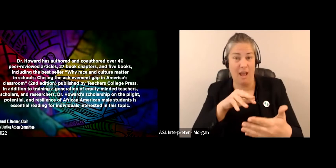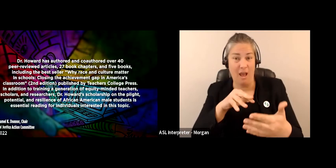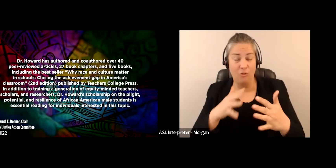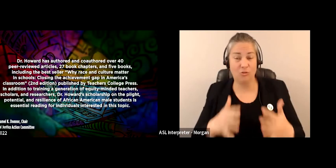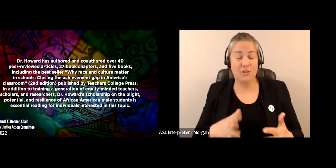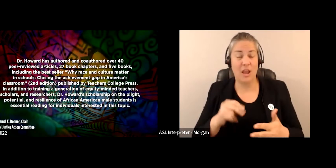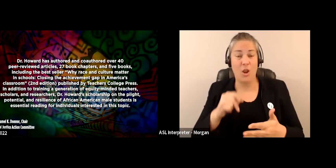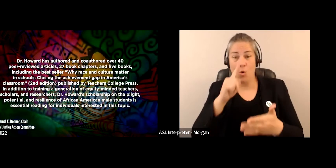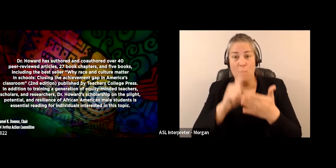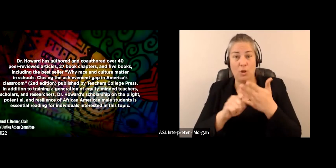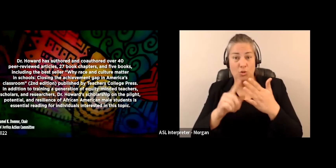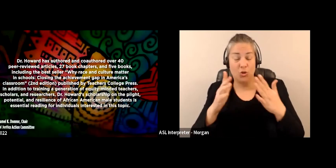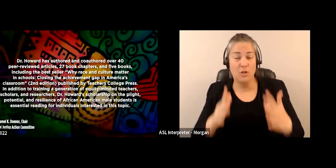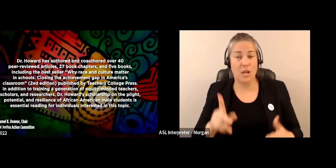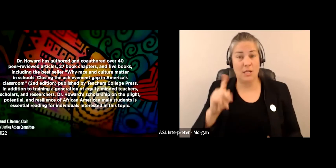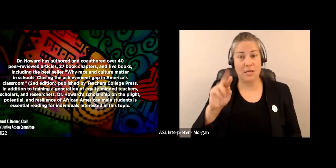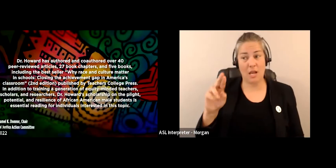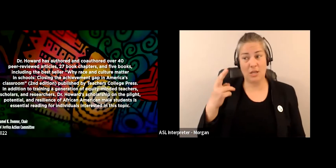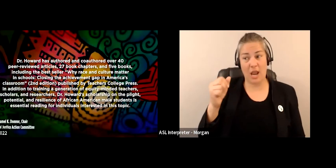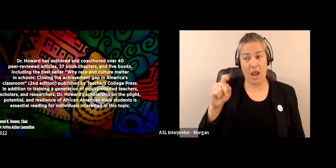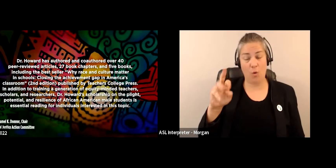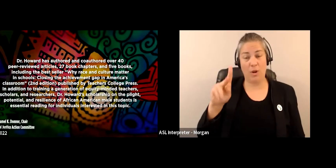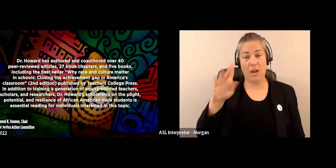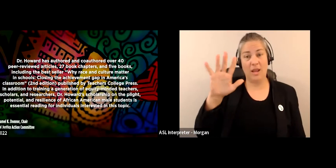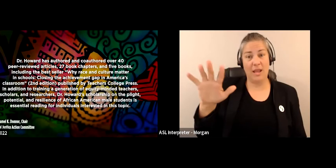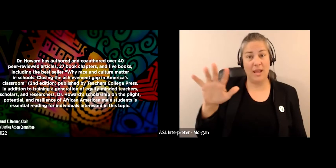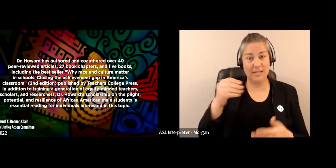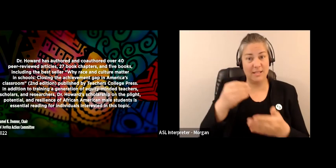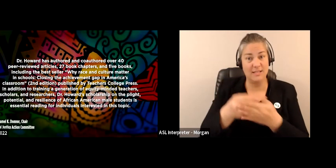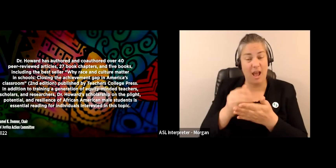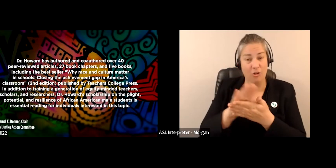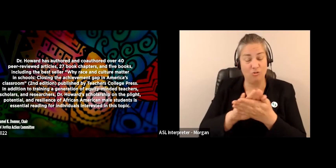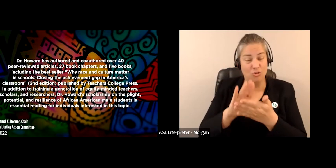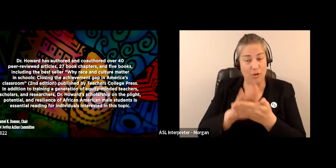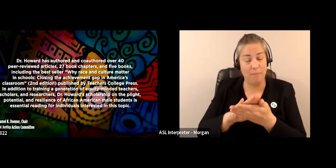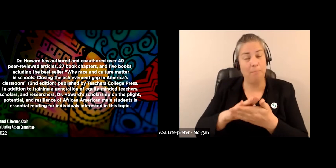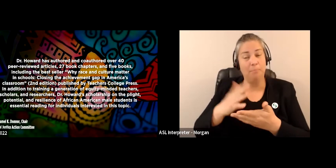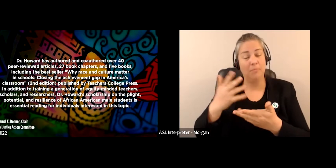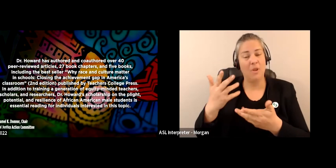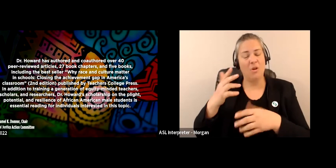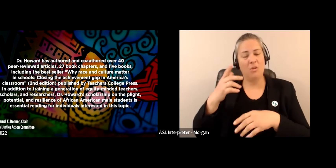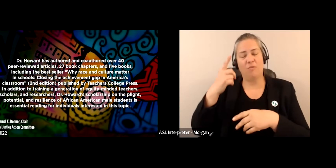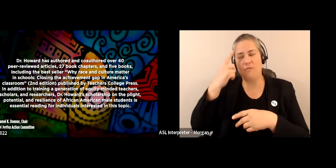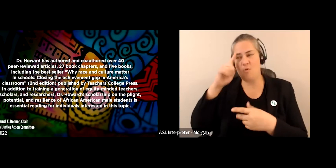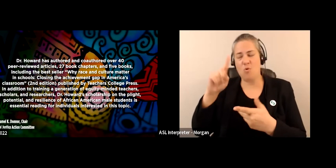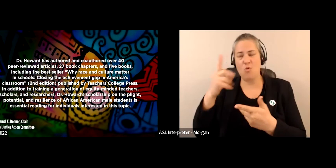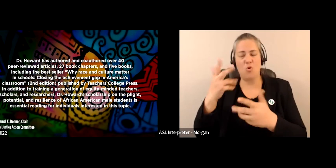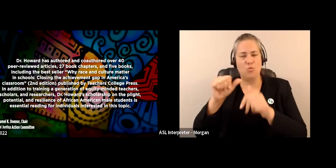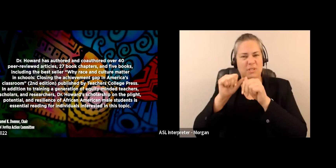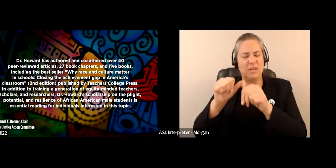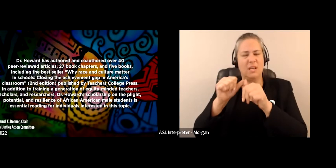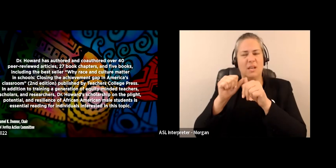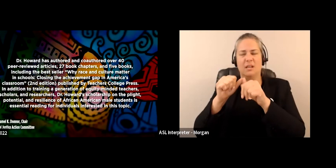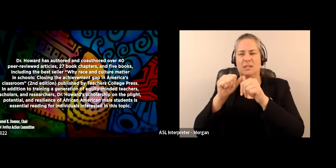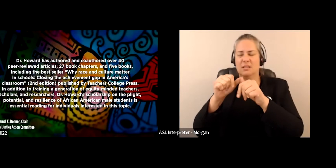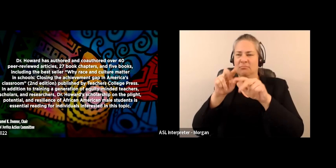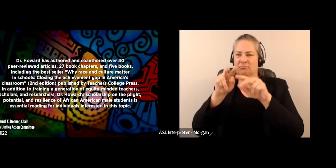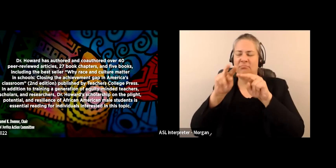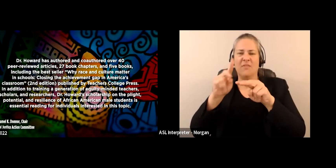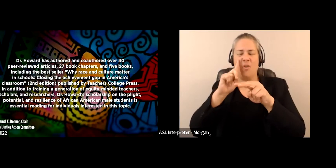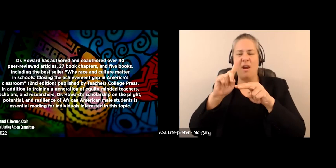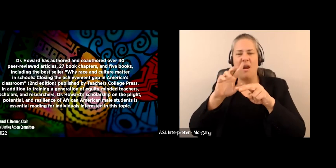Dr. Howard's scholarship on the plight, potential, and resilience of African American male